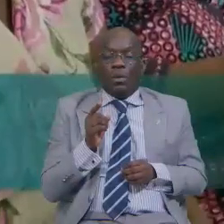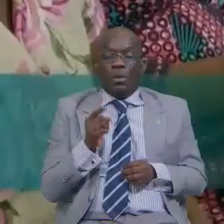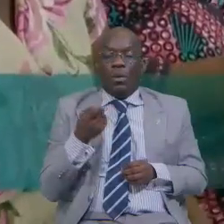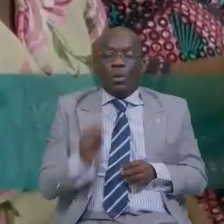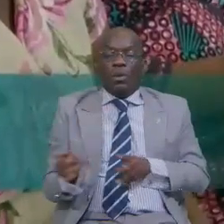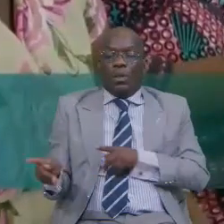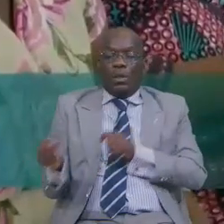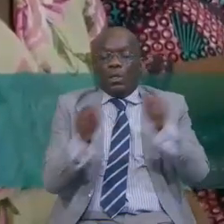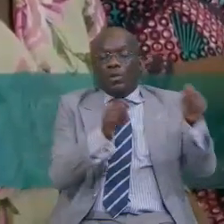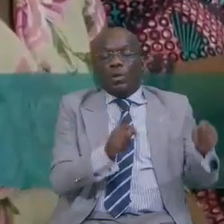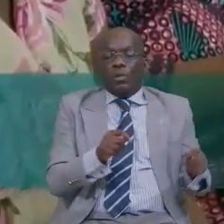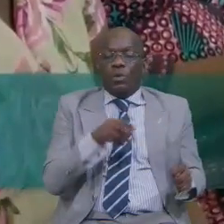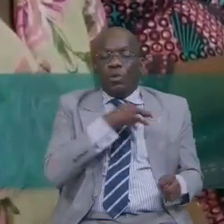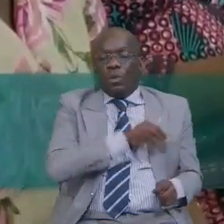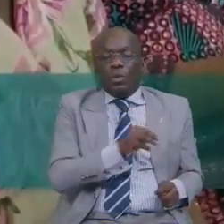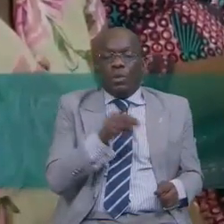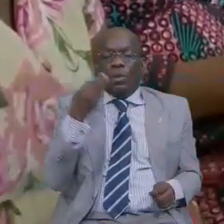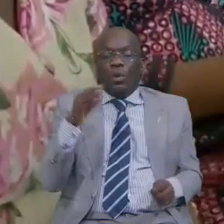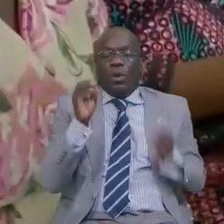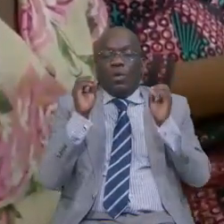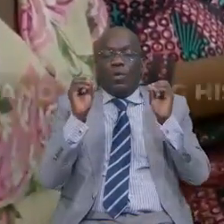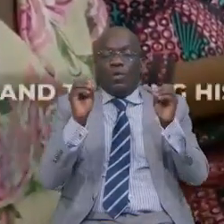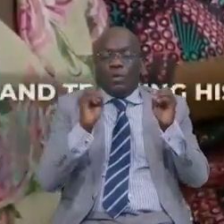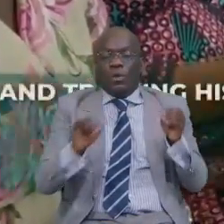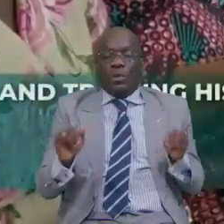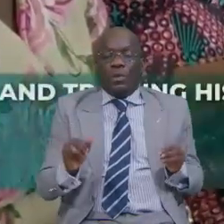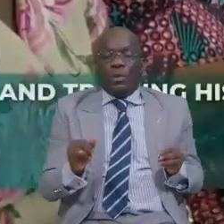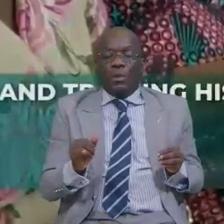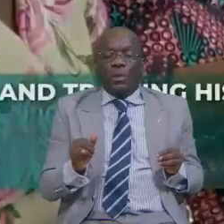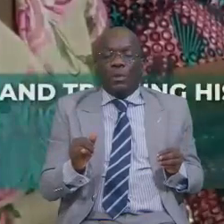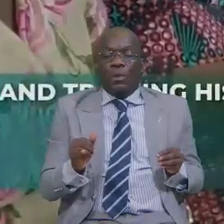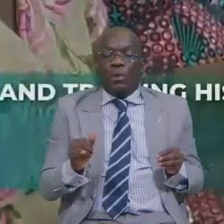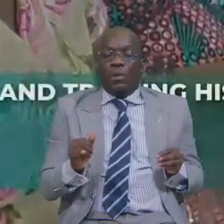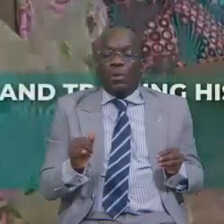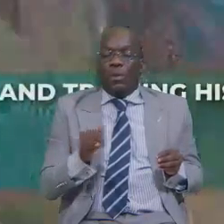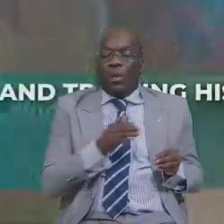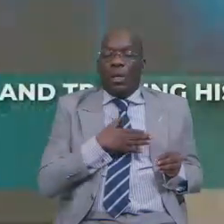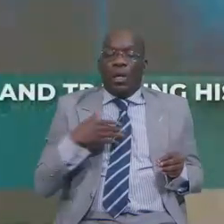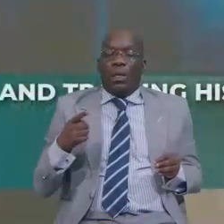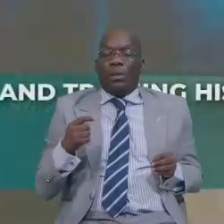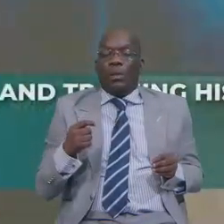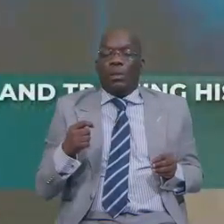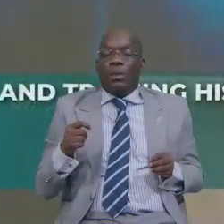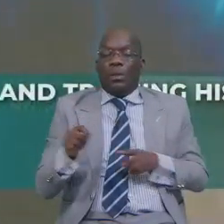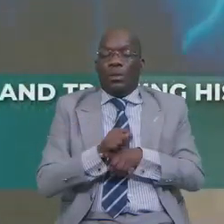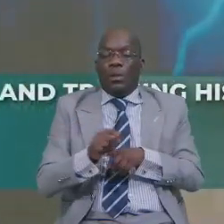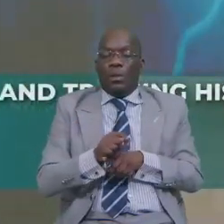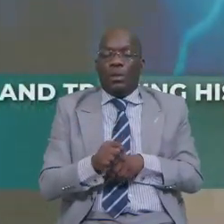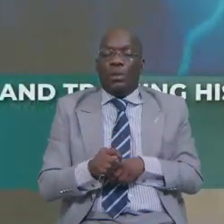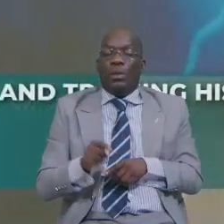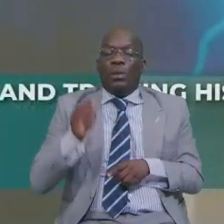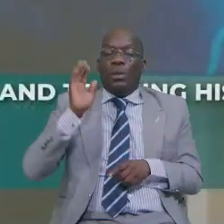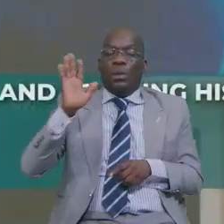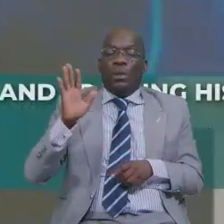transferable ministry of teaching and training the saints and the servants. Number